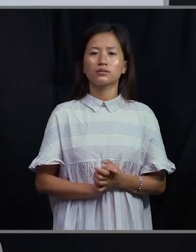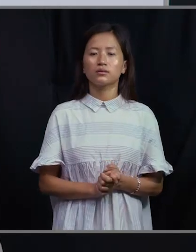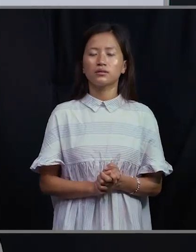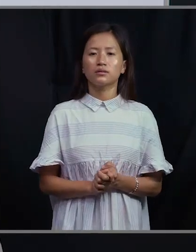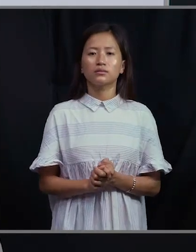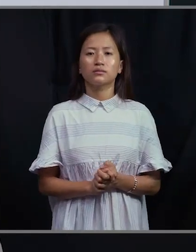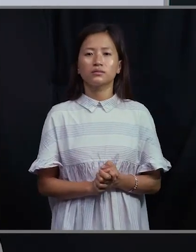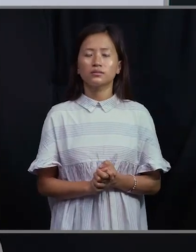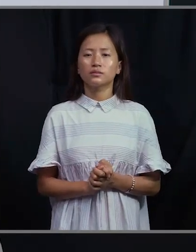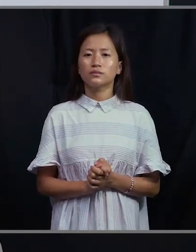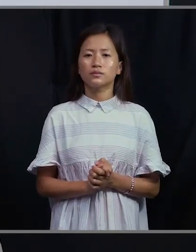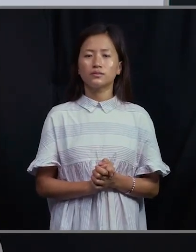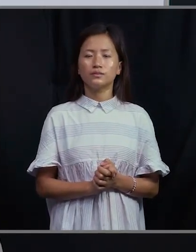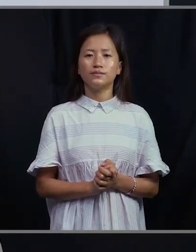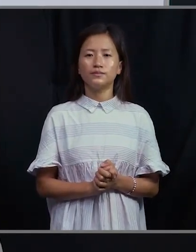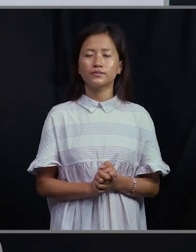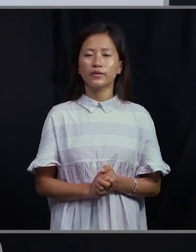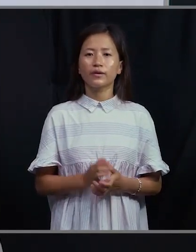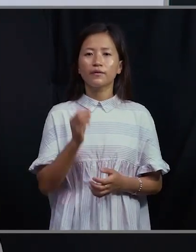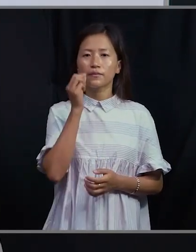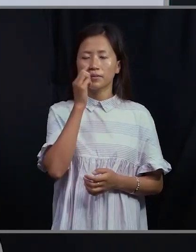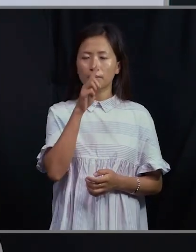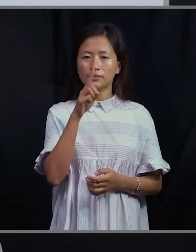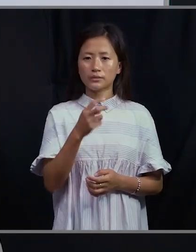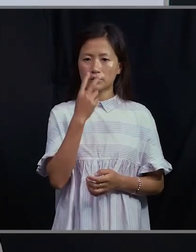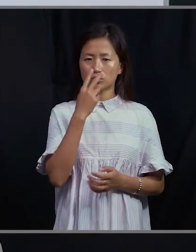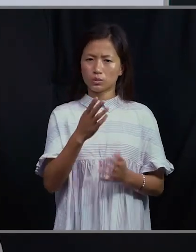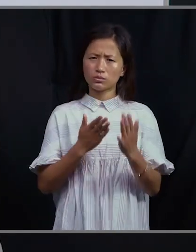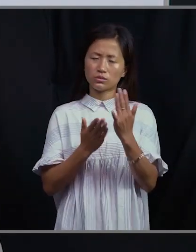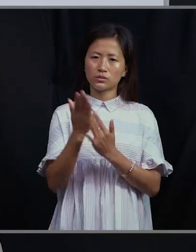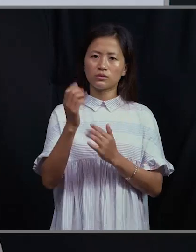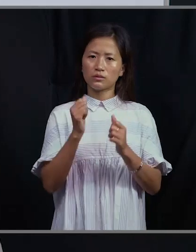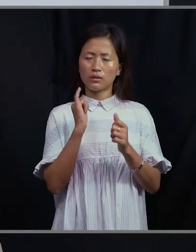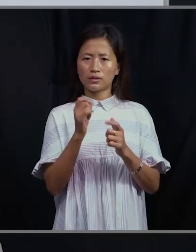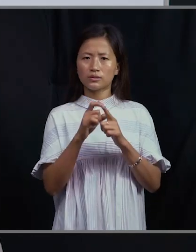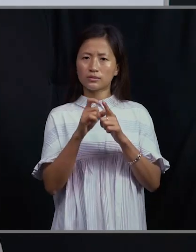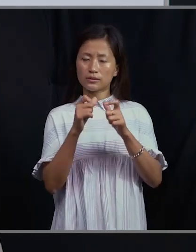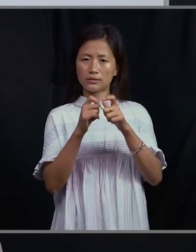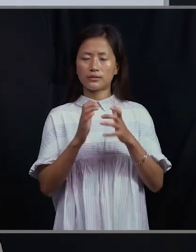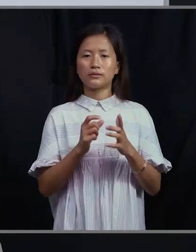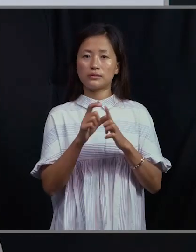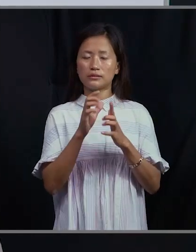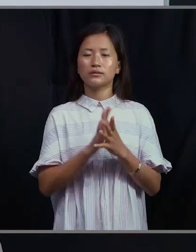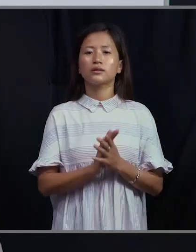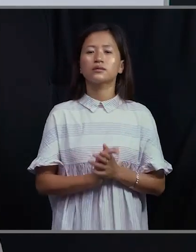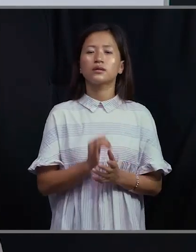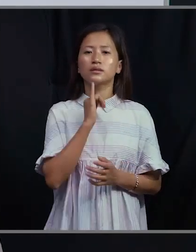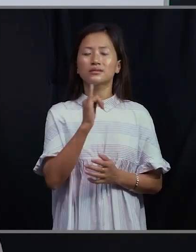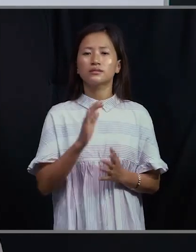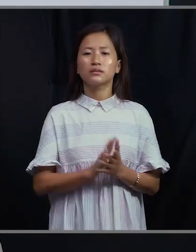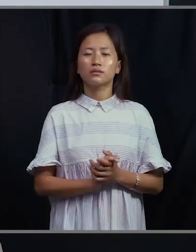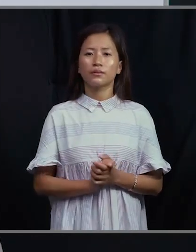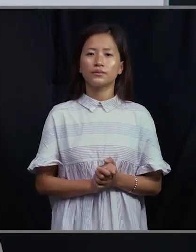idat. So, if the woman is going through idat, so now what is idat here? Okay, idat